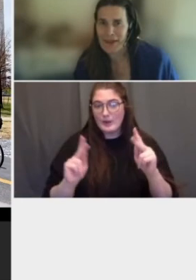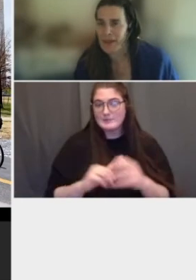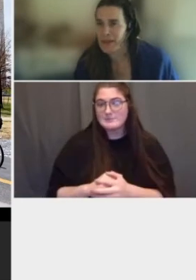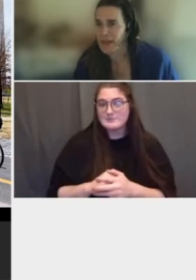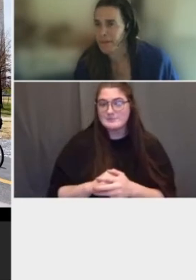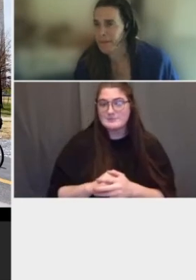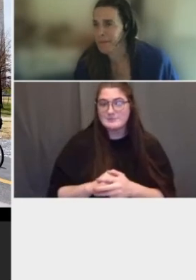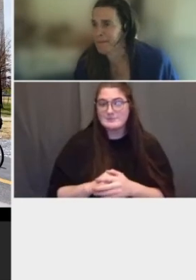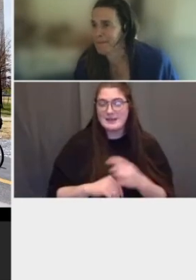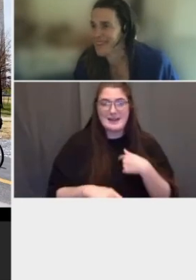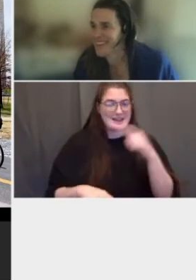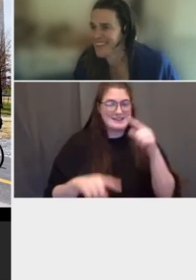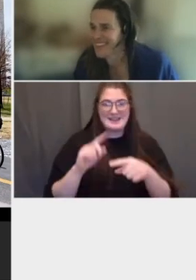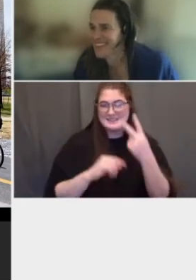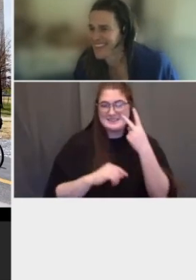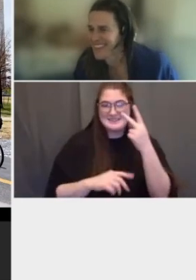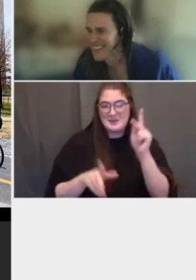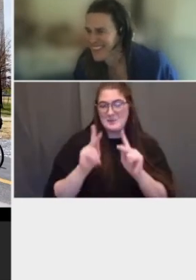And I can't see them.